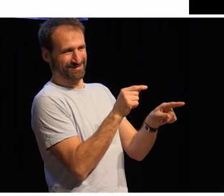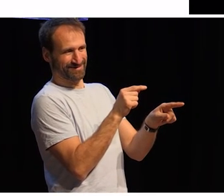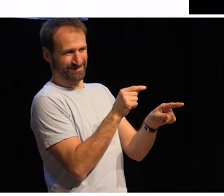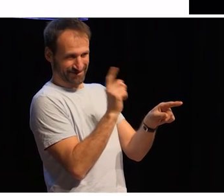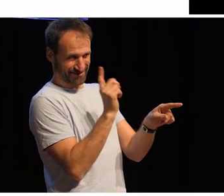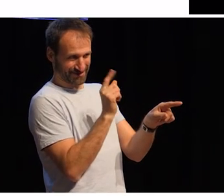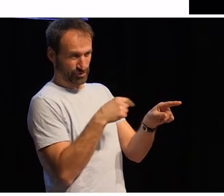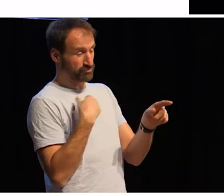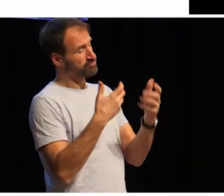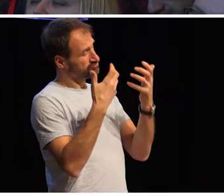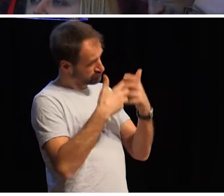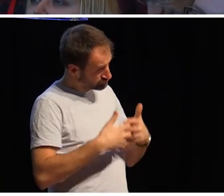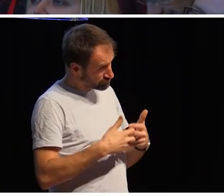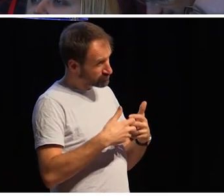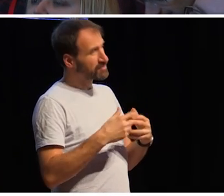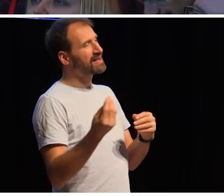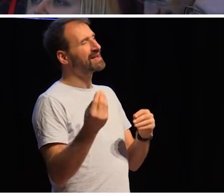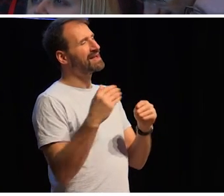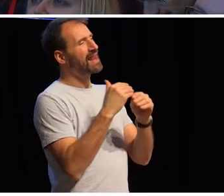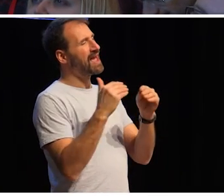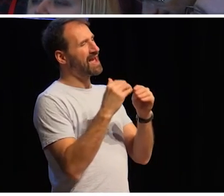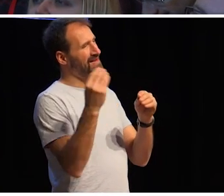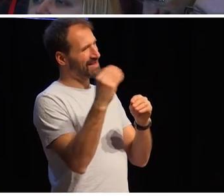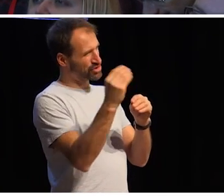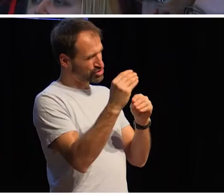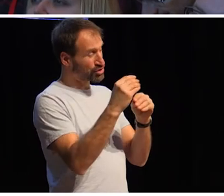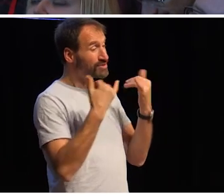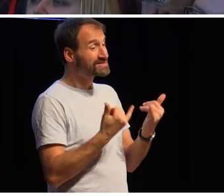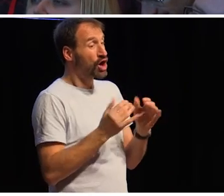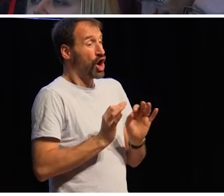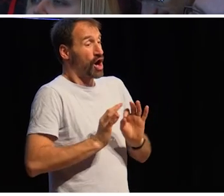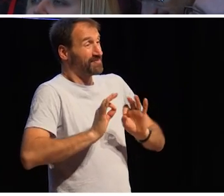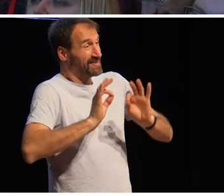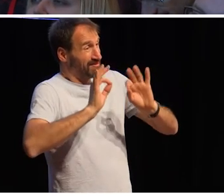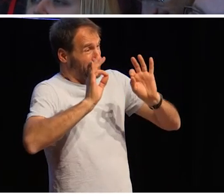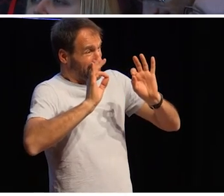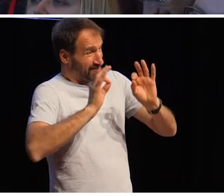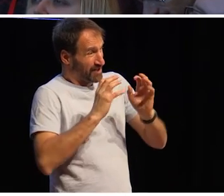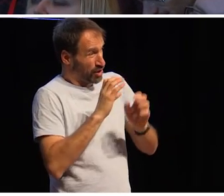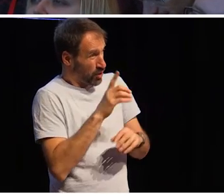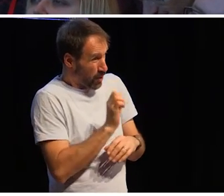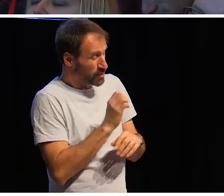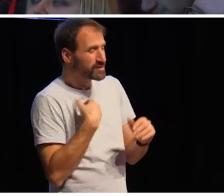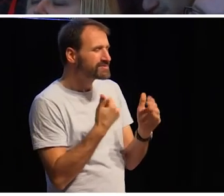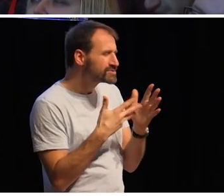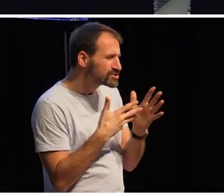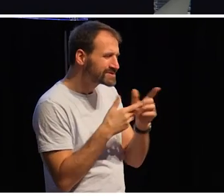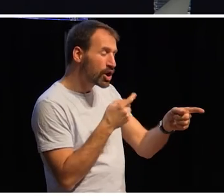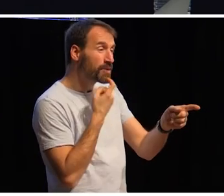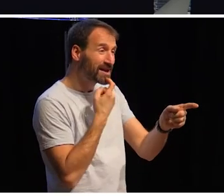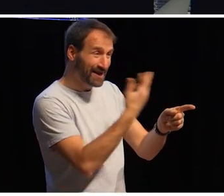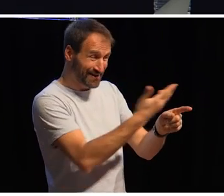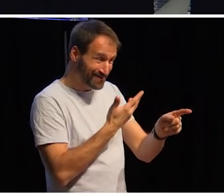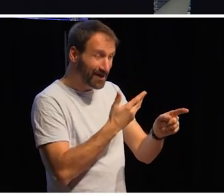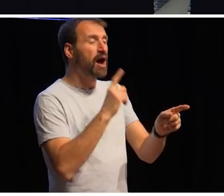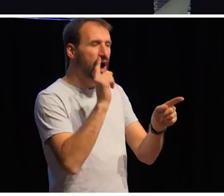our inline cache, and now that we have optimized code, we are checking that the object we're getting is matching the key in the